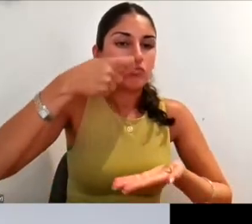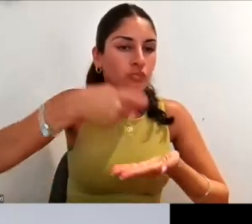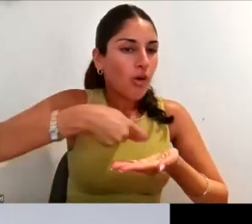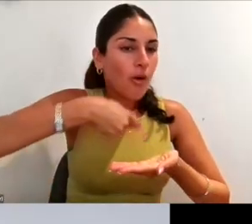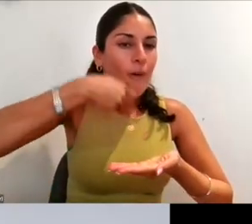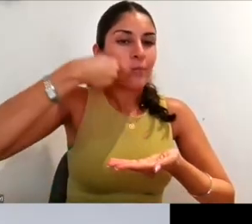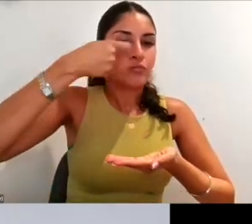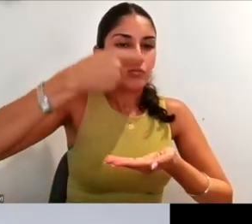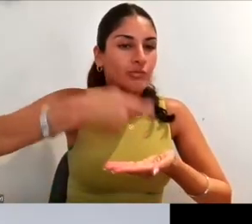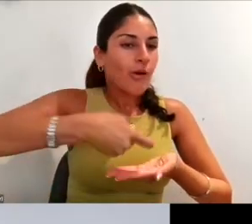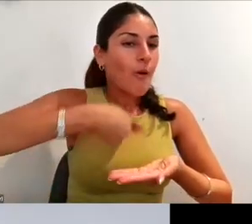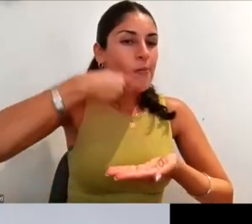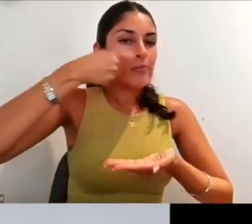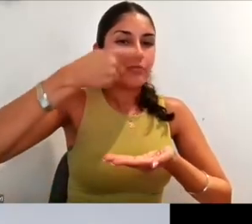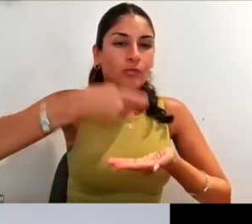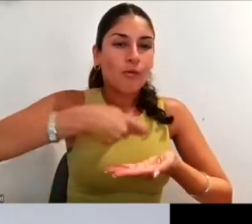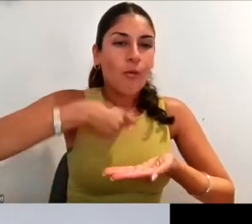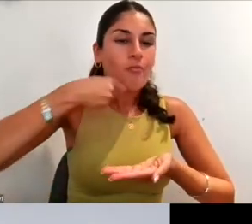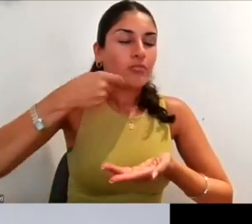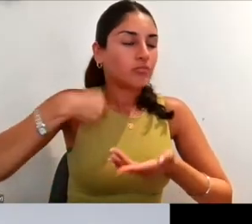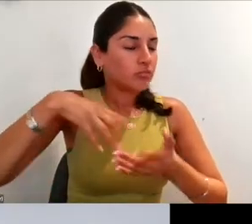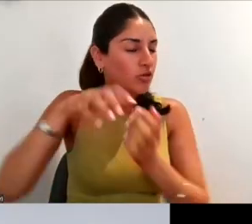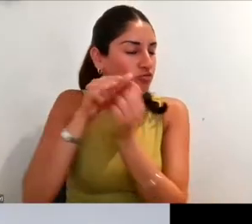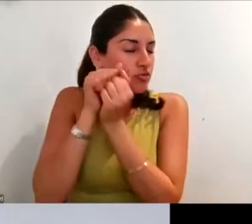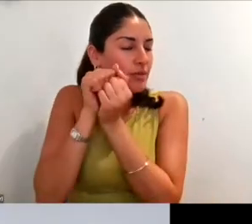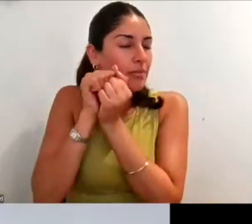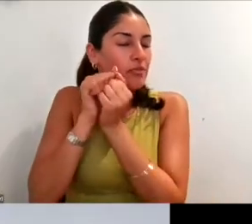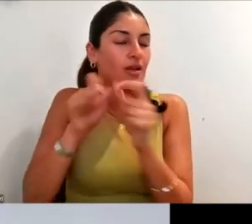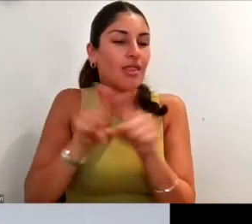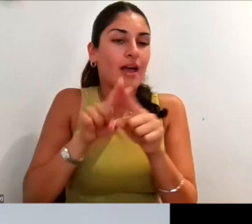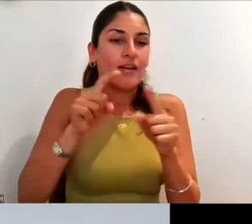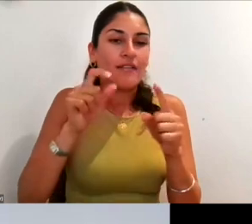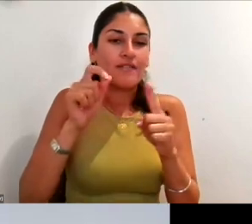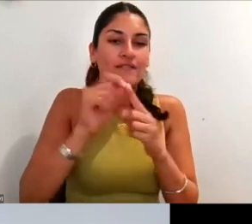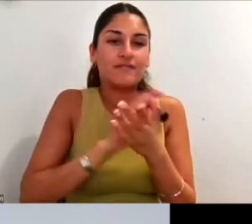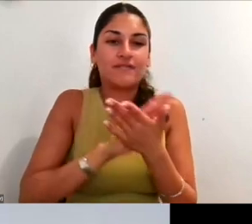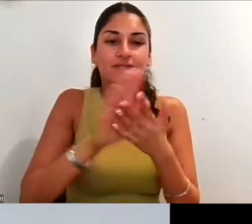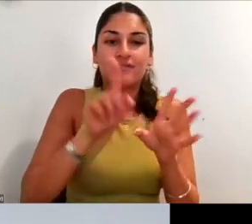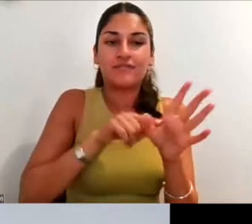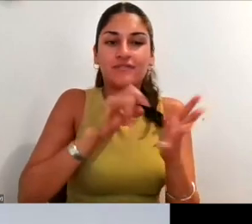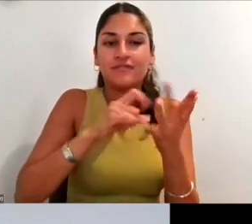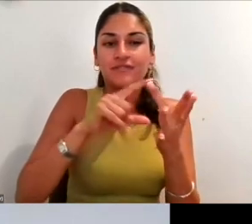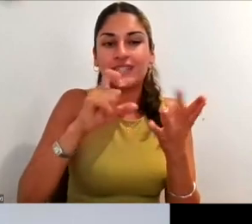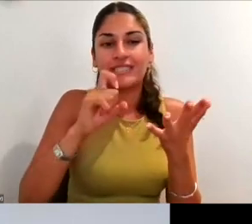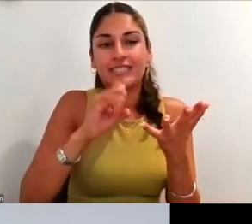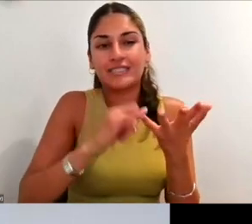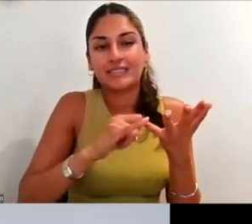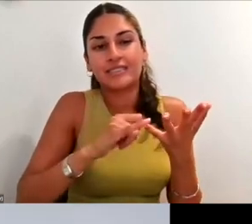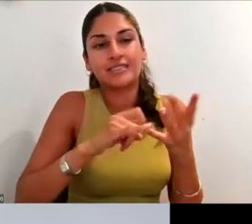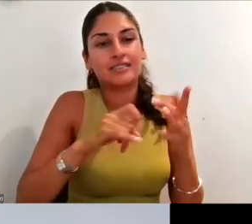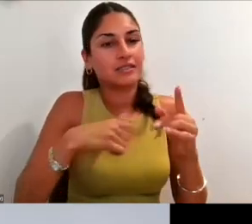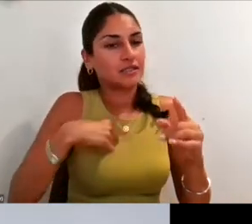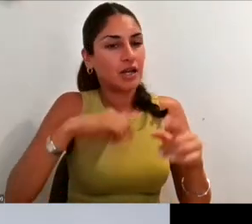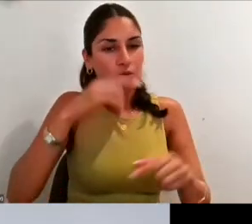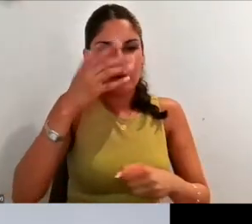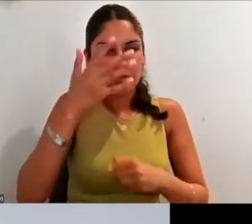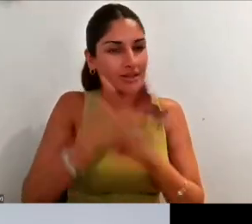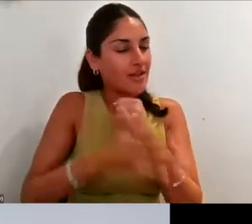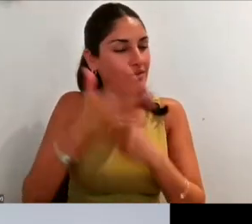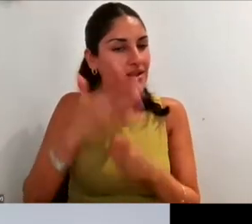in physics with the half-life of atoms. I will keep this going and going and going, and I refuse to let it